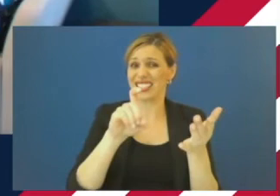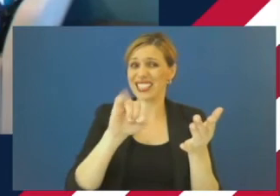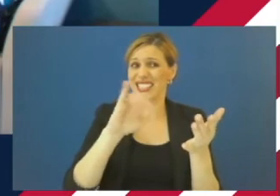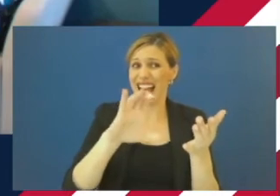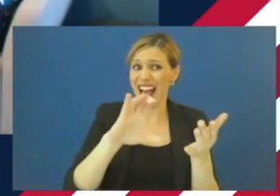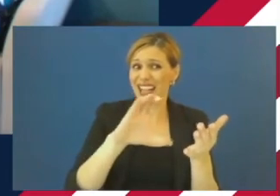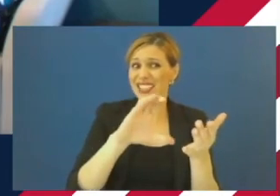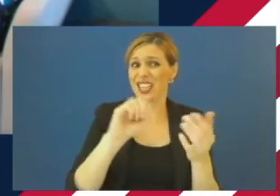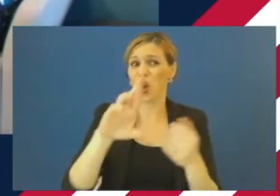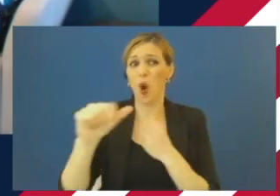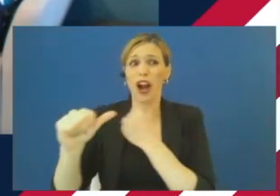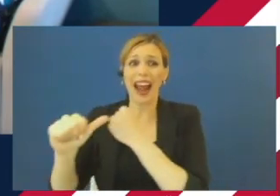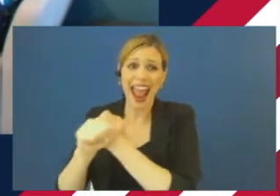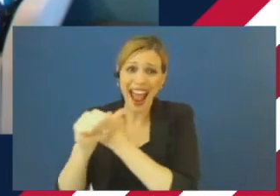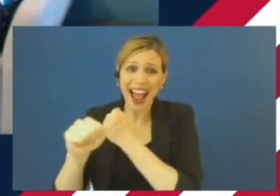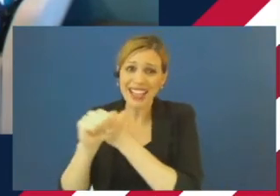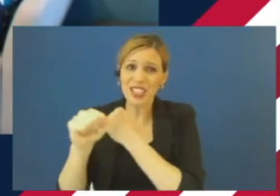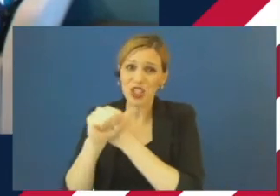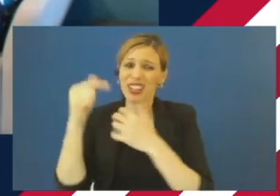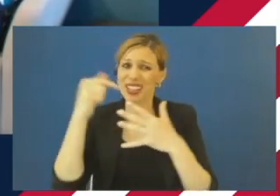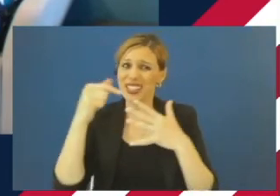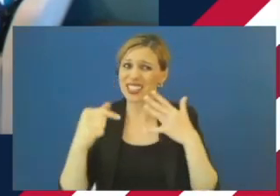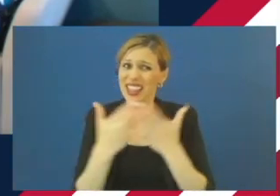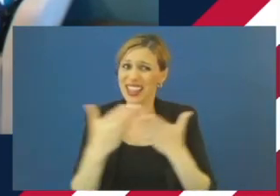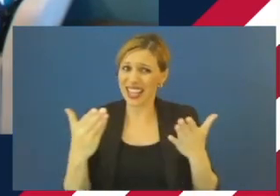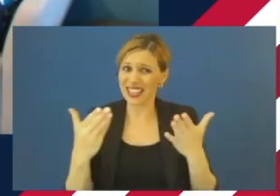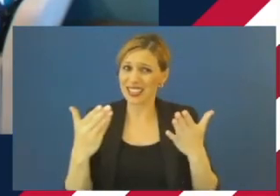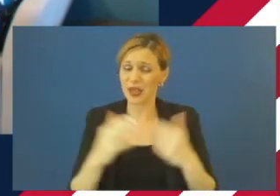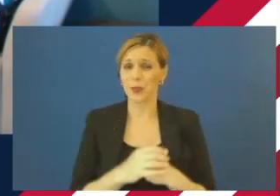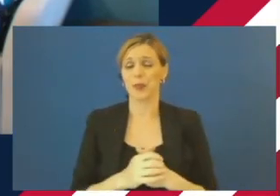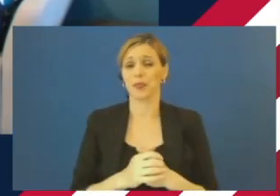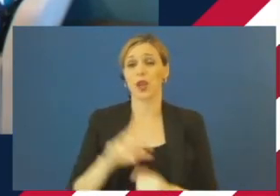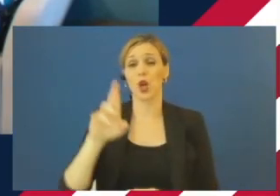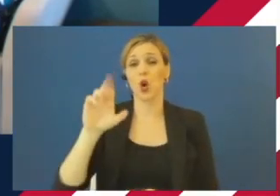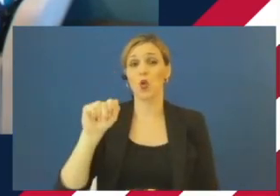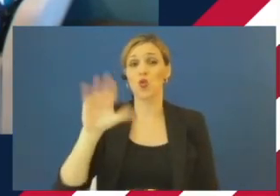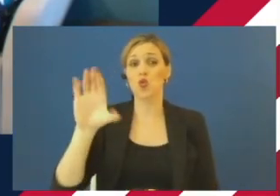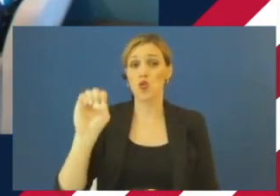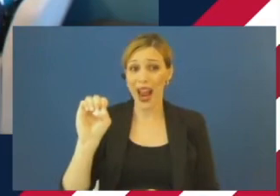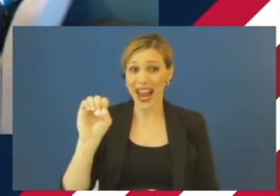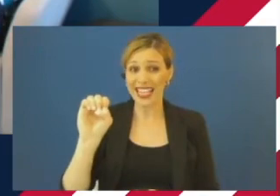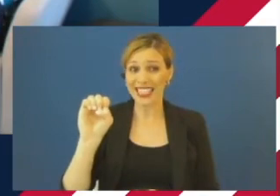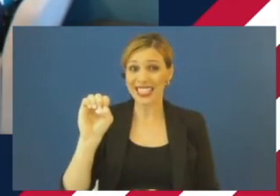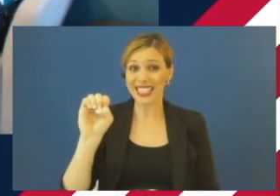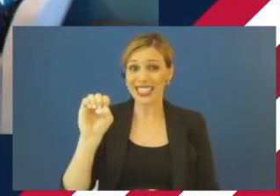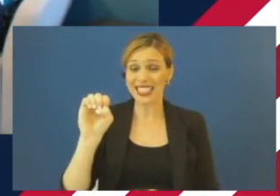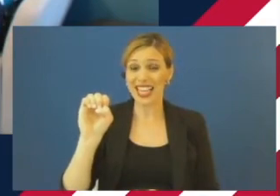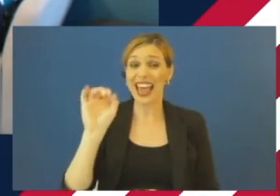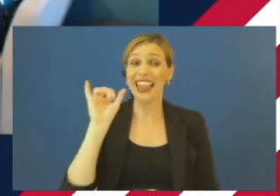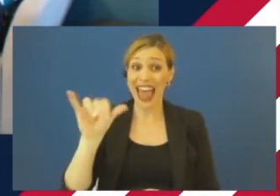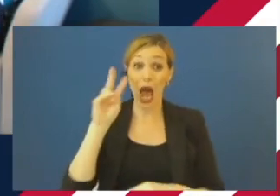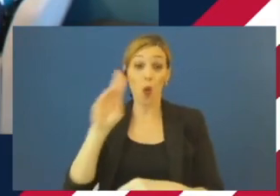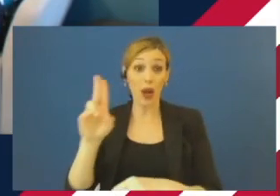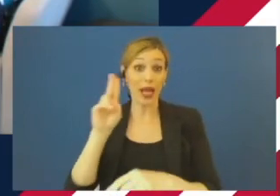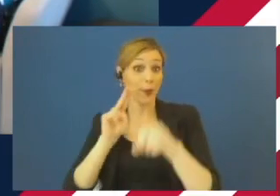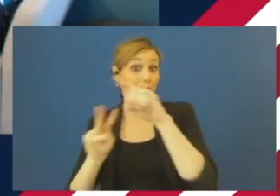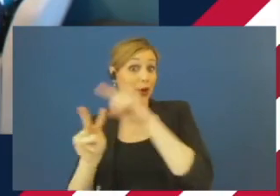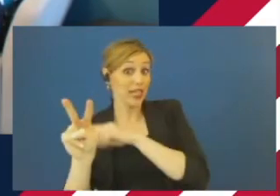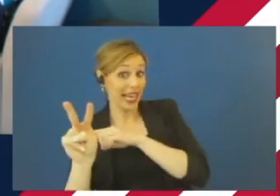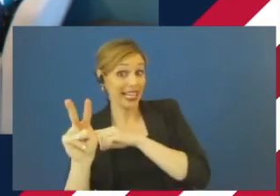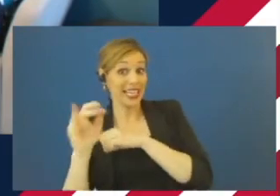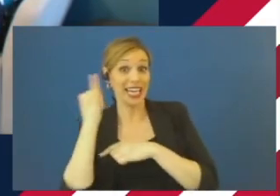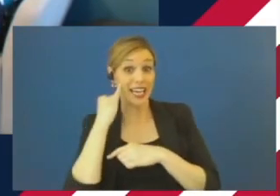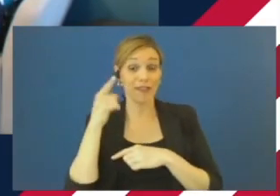In fact, race is the single most significant predictor of whether a person will live in a neighborhood